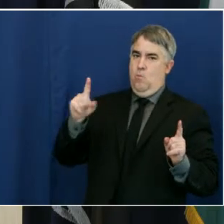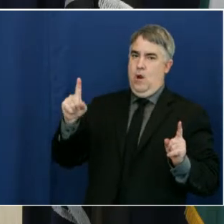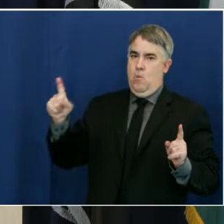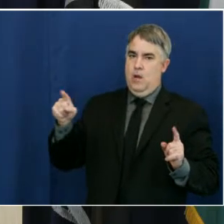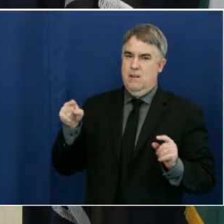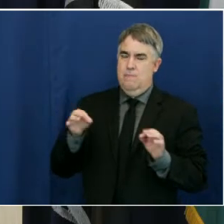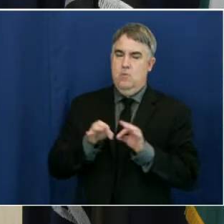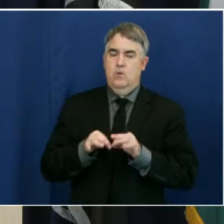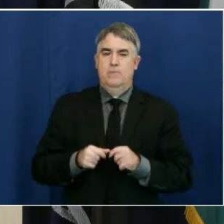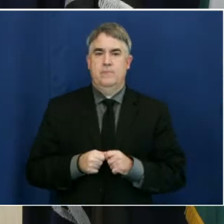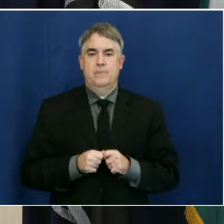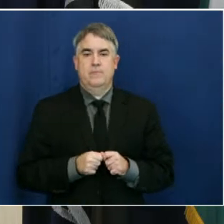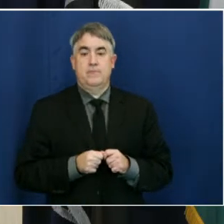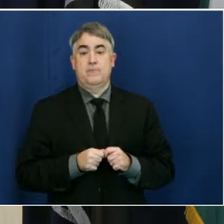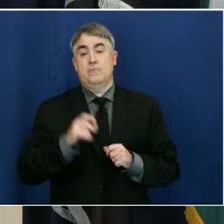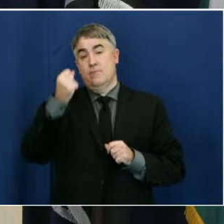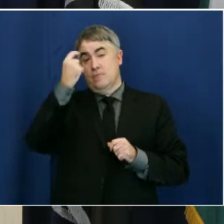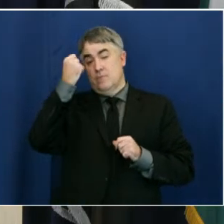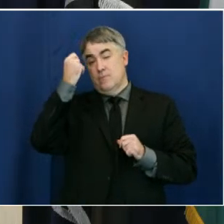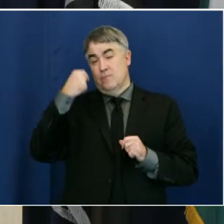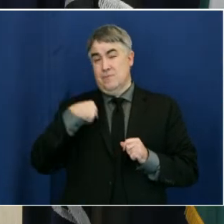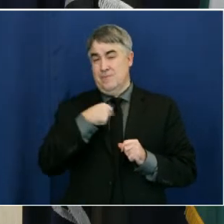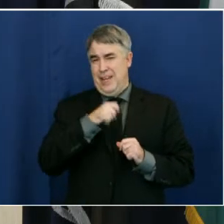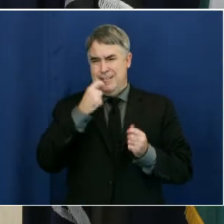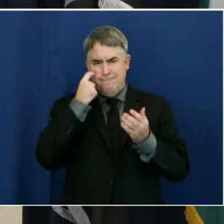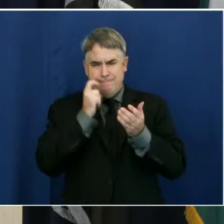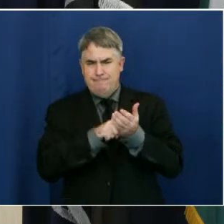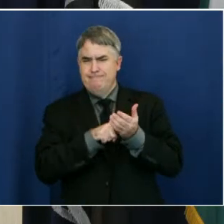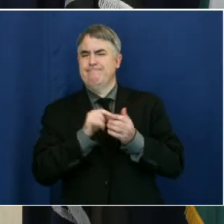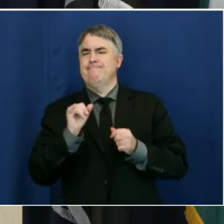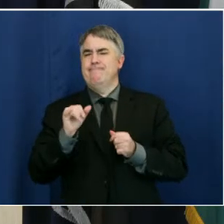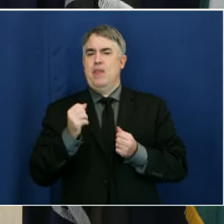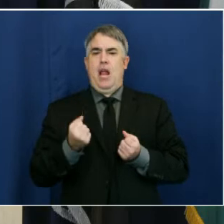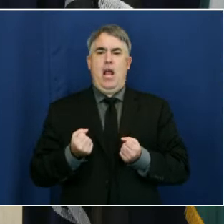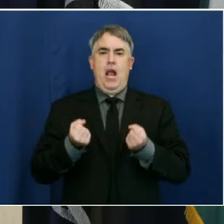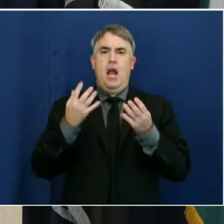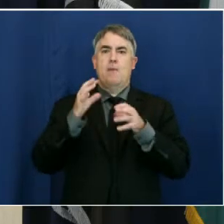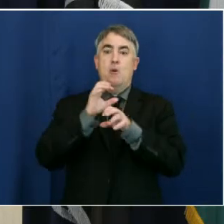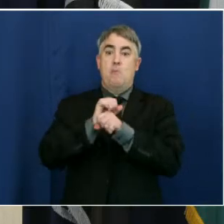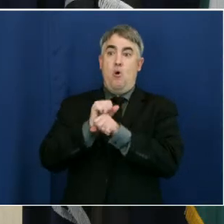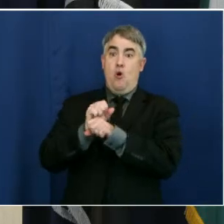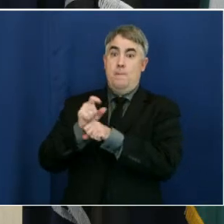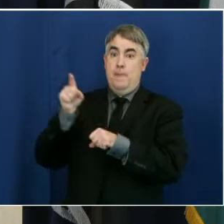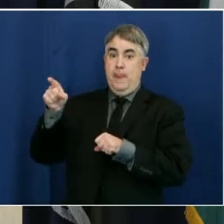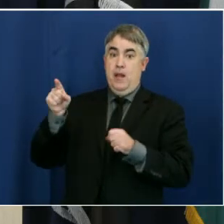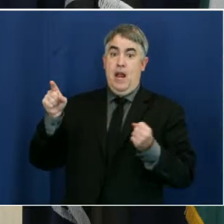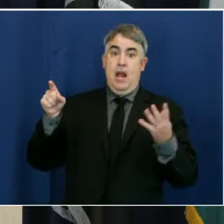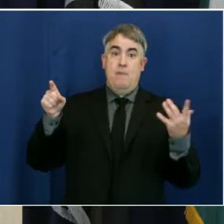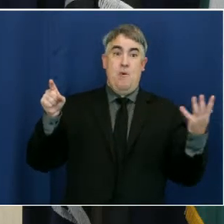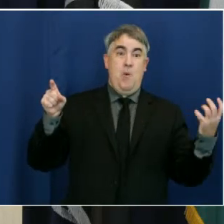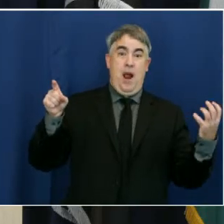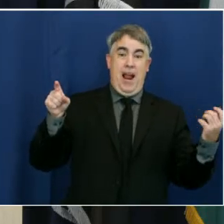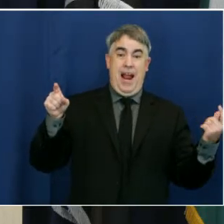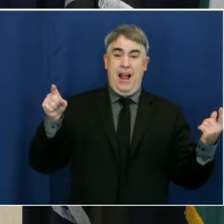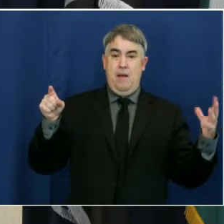is far less than the number of people in the present tiers who want to get in. So we ask for everyone's patience, but they will help facilitate